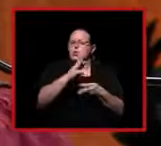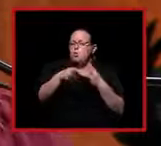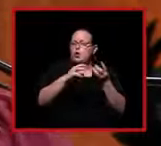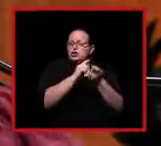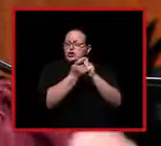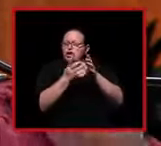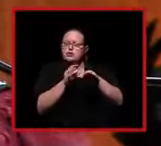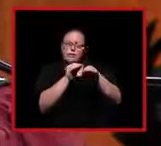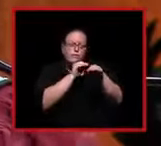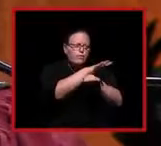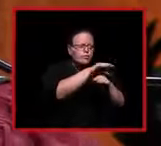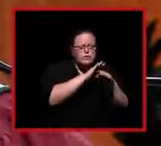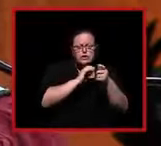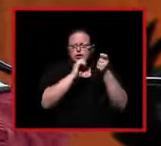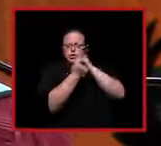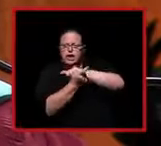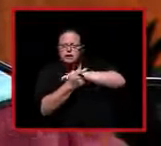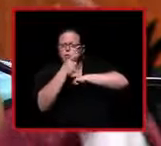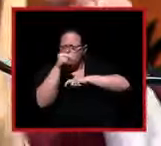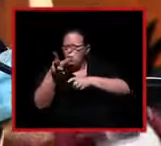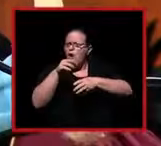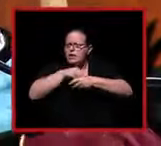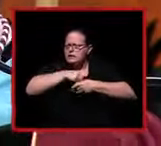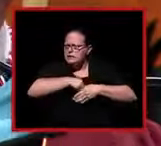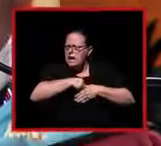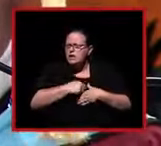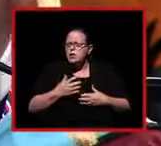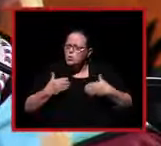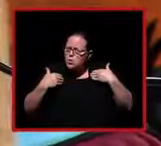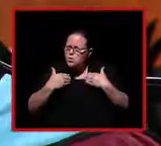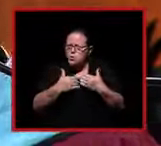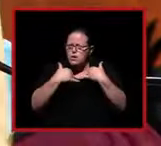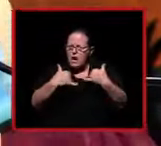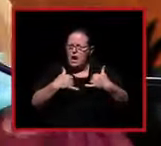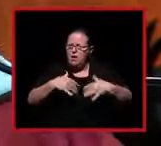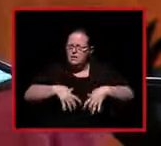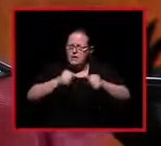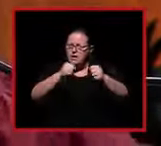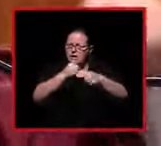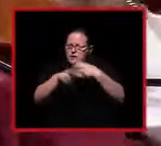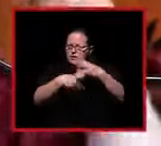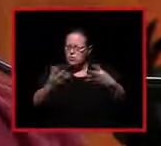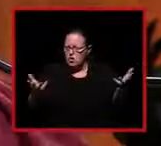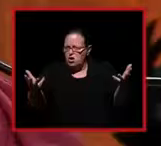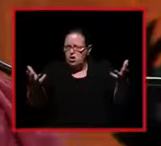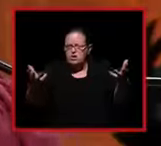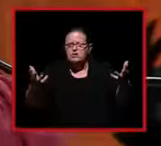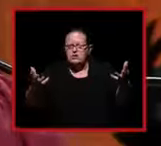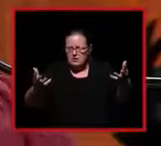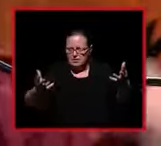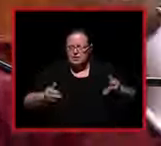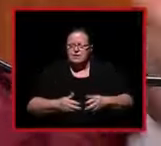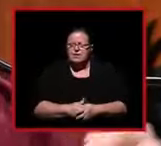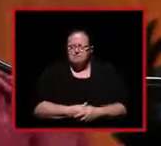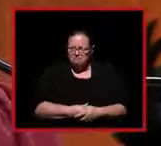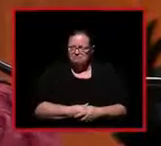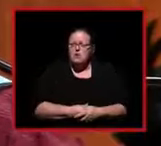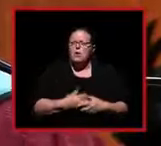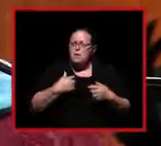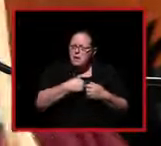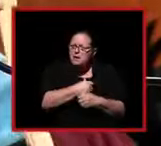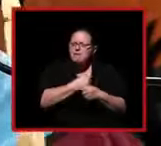changer that you are deep down inside. Go out there now and take it. Lead,